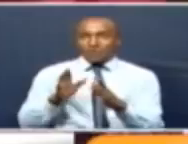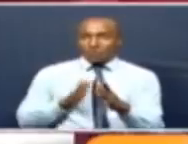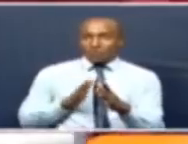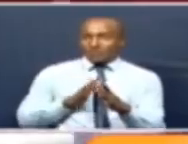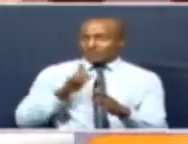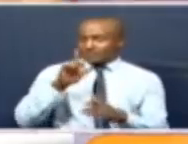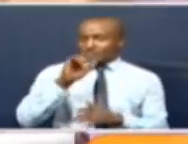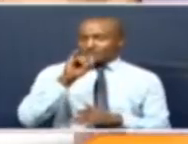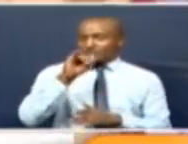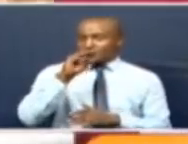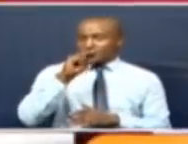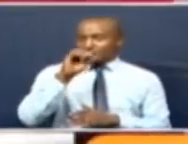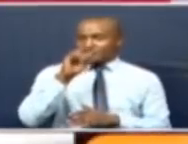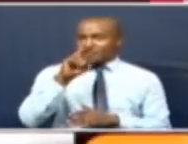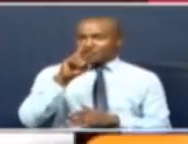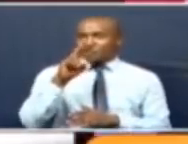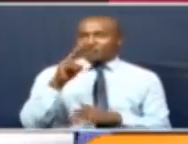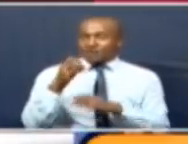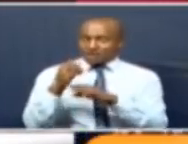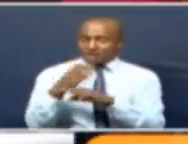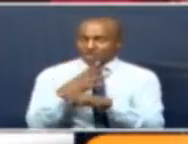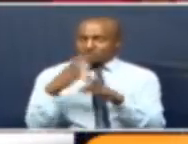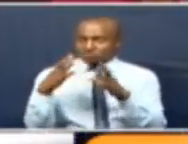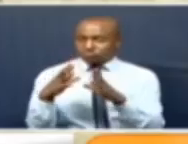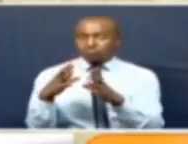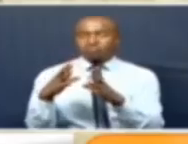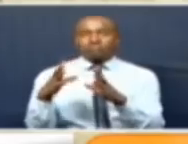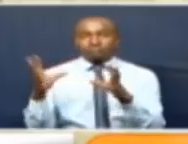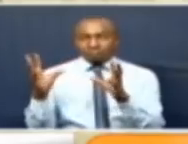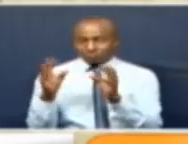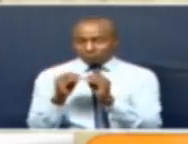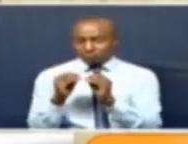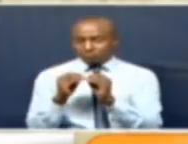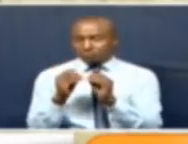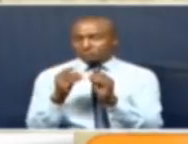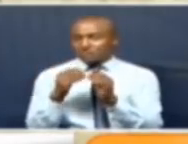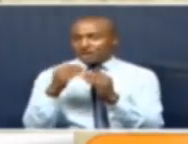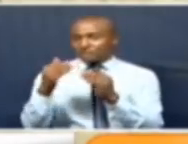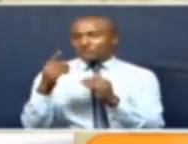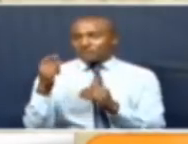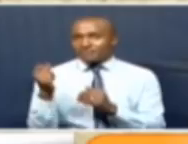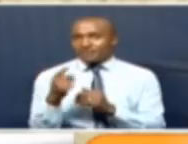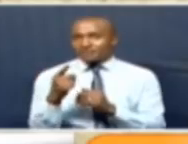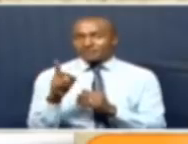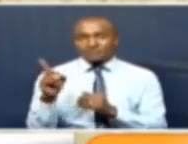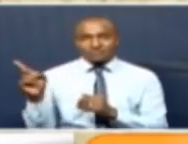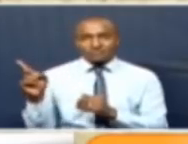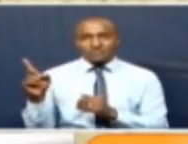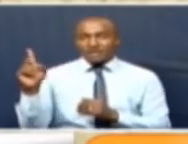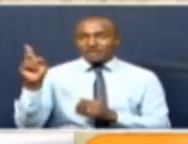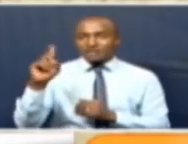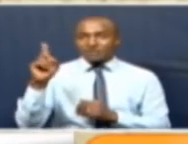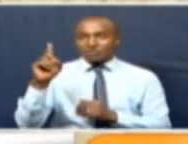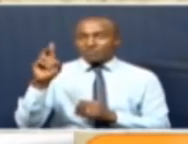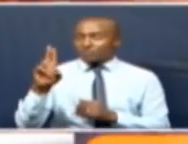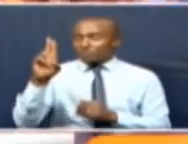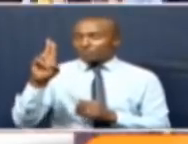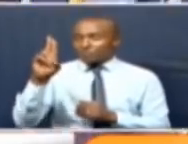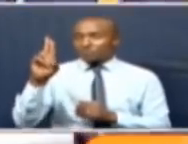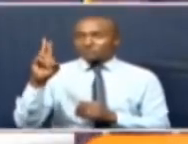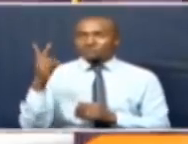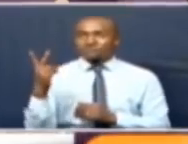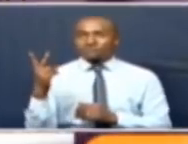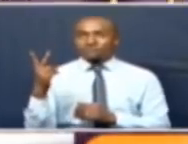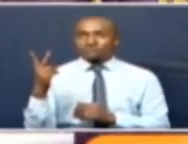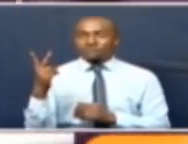LIMAU Cancer Connection reconnect after a month apart. Inside the little pink kiosk in Nairobi's Umoja 2 estate,